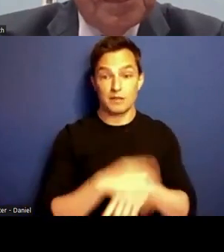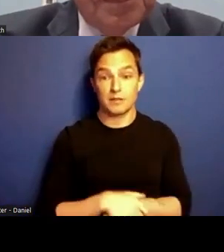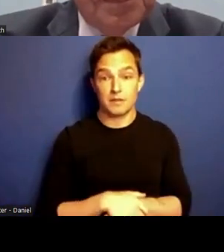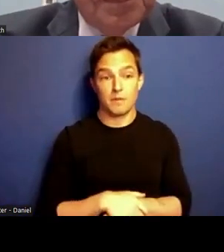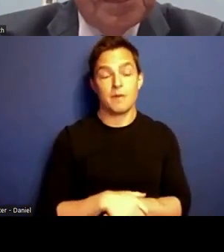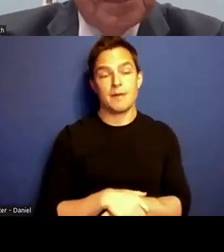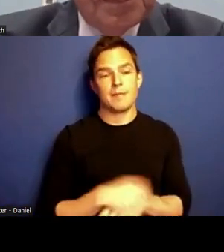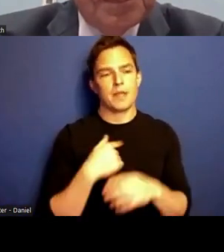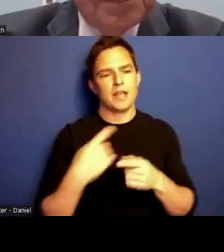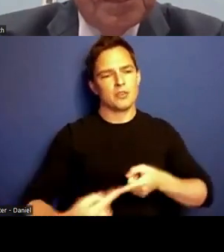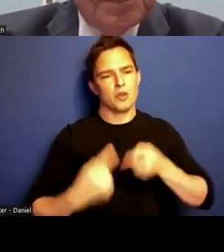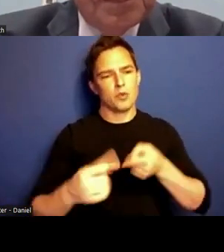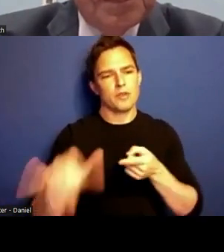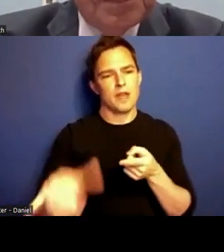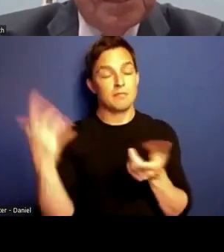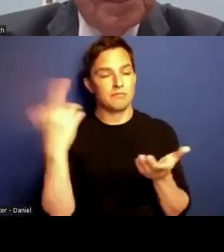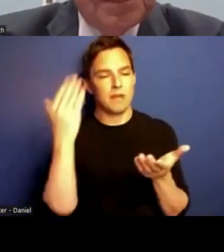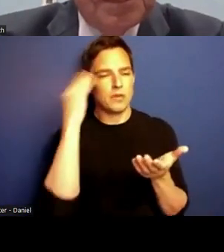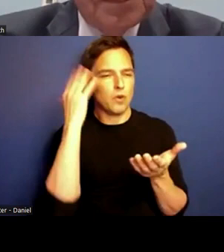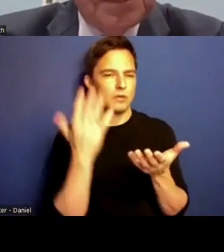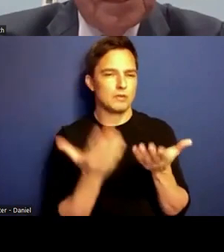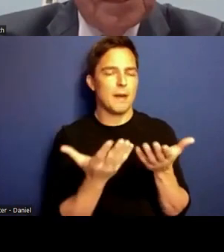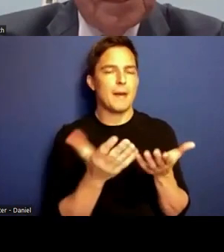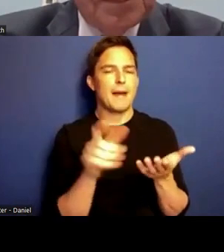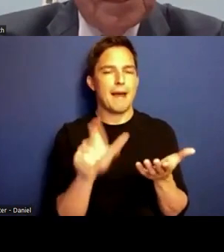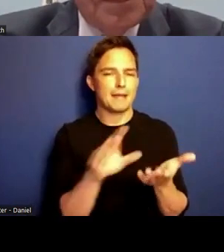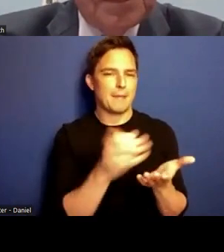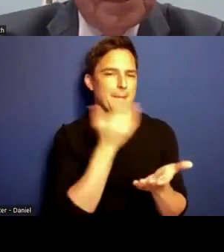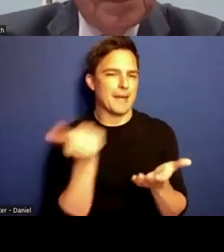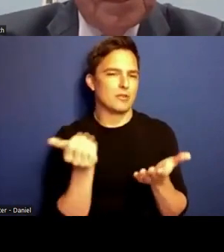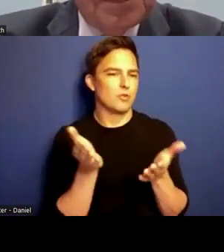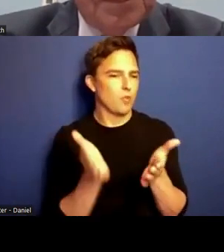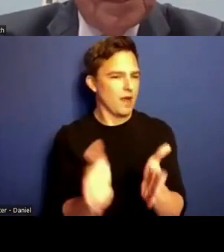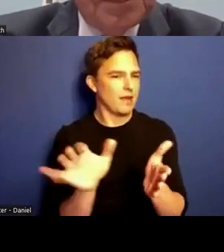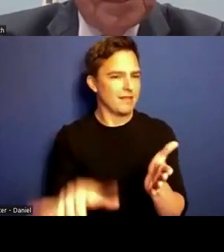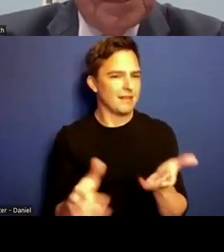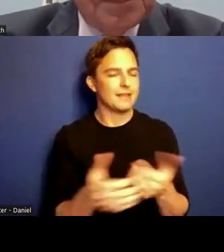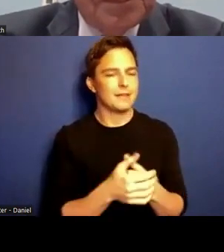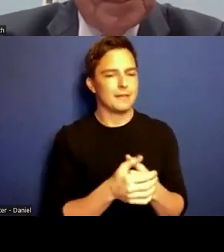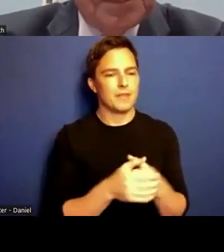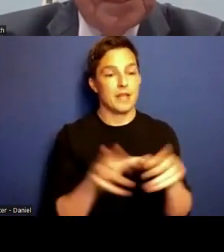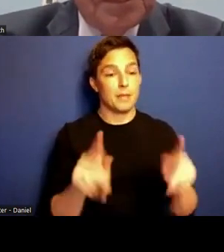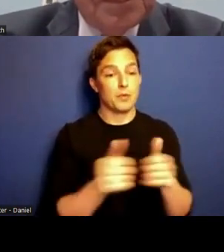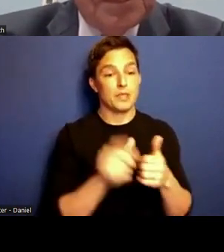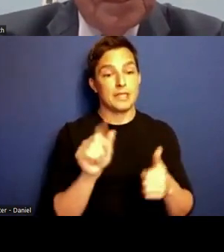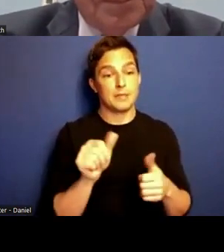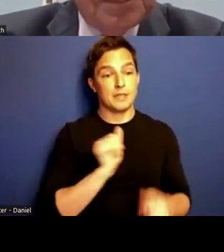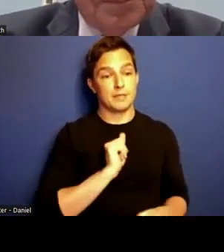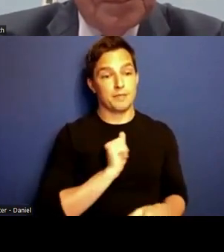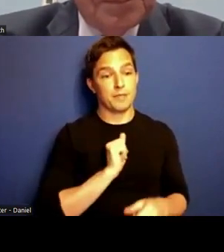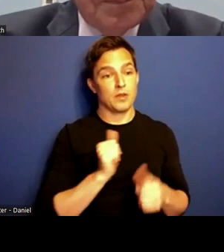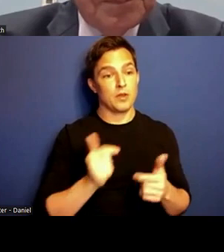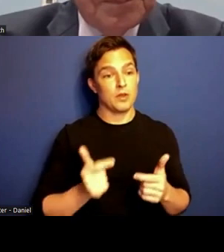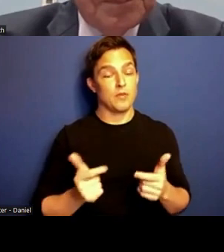I struggle with it because I know it must be a better way. As a person with disability has lived for a